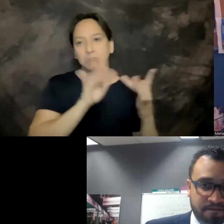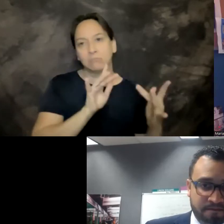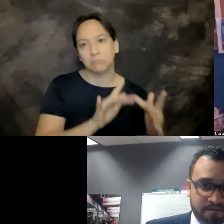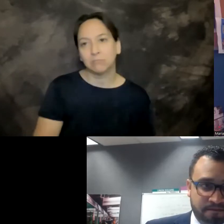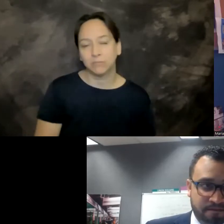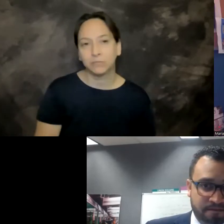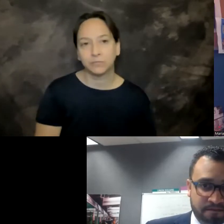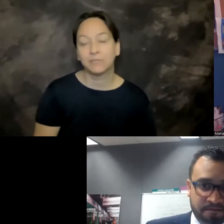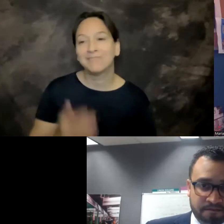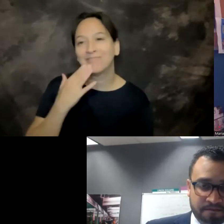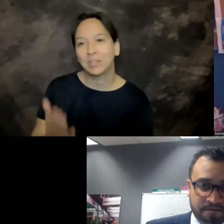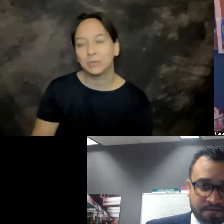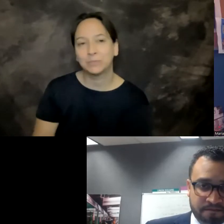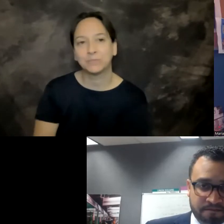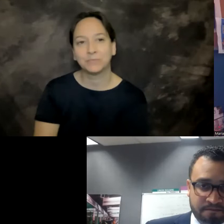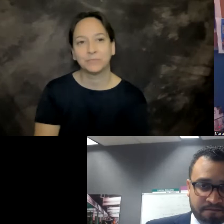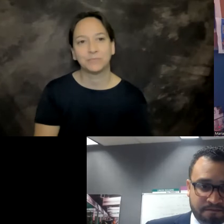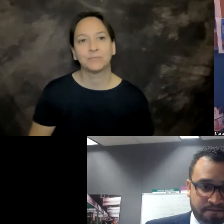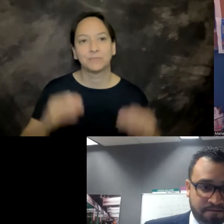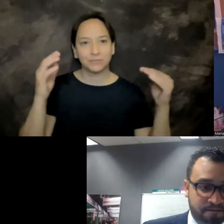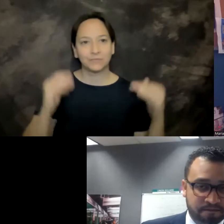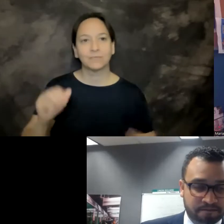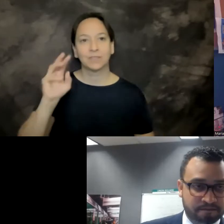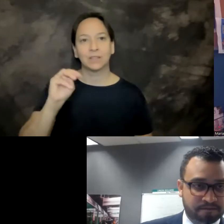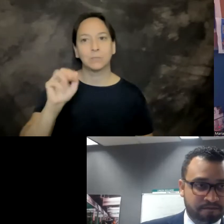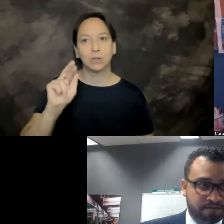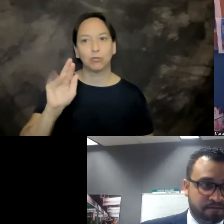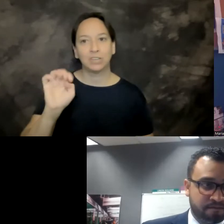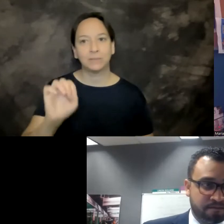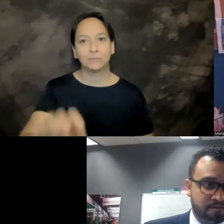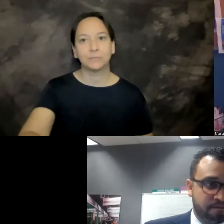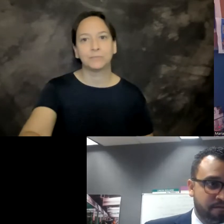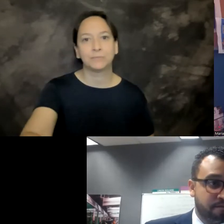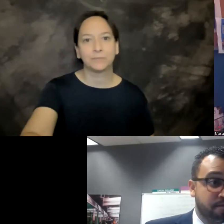Thank you. Okay, Ms. Marie.